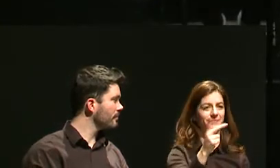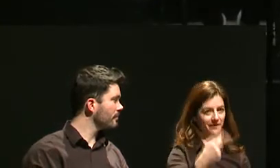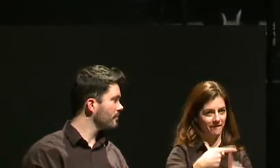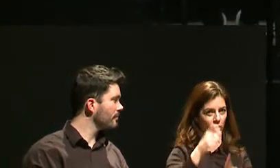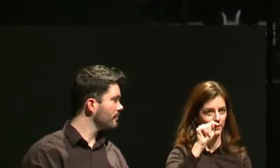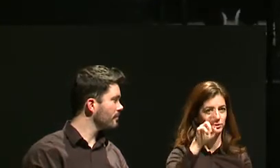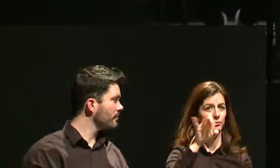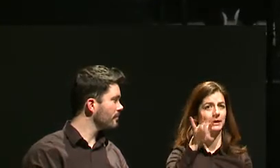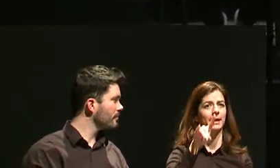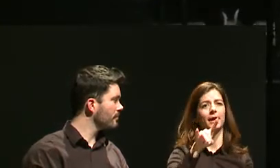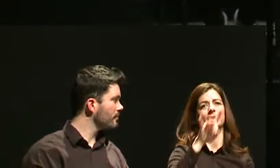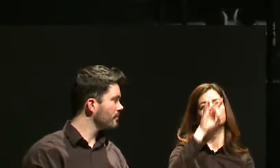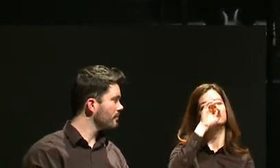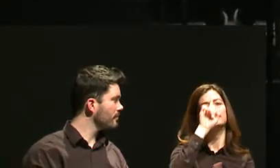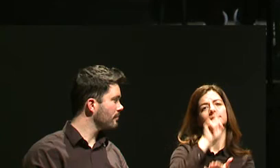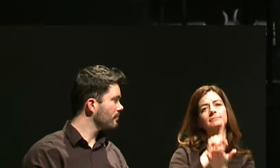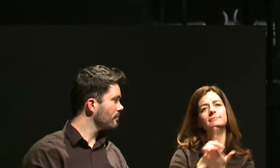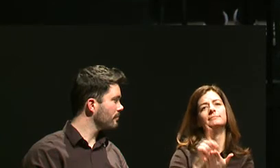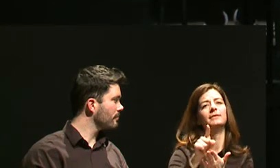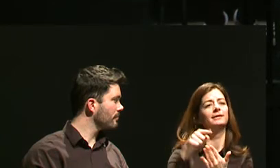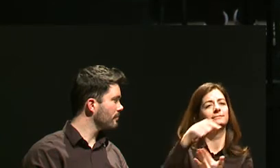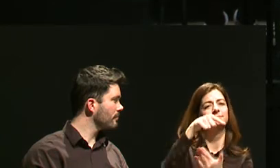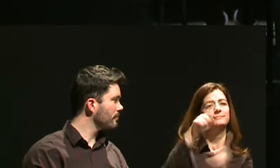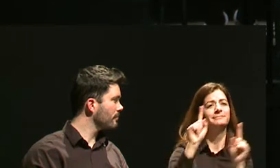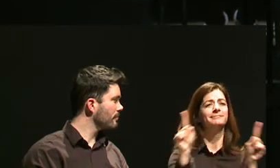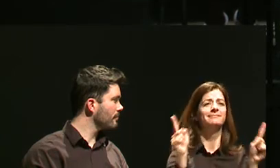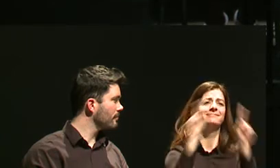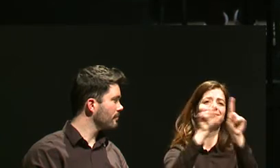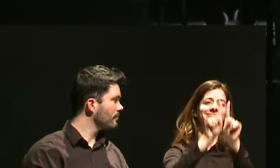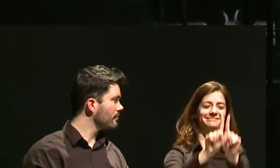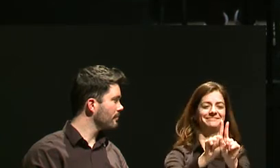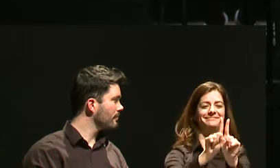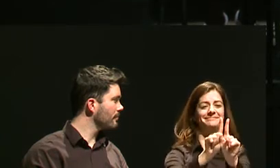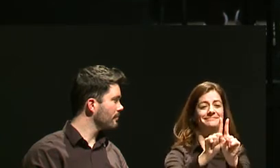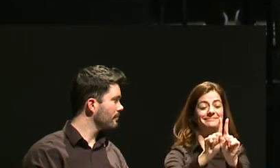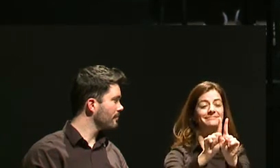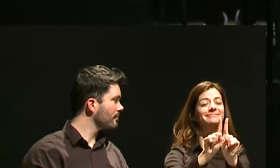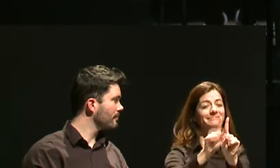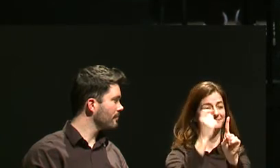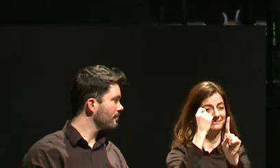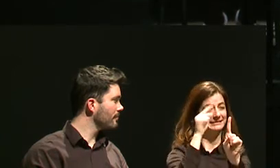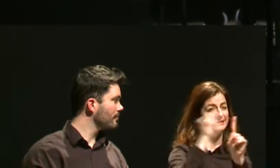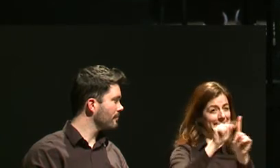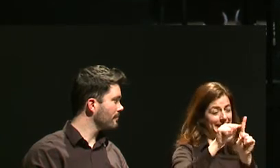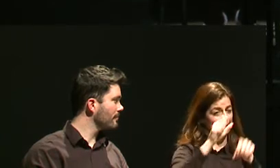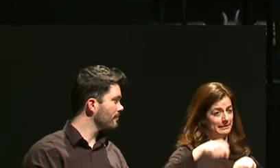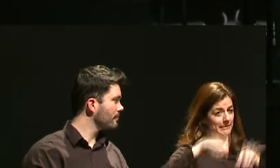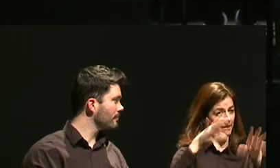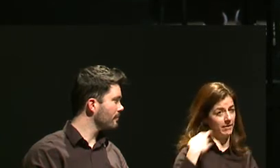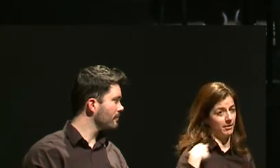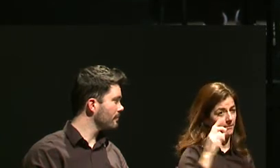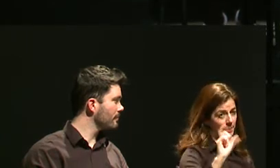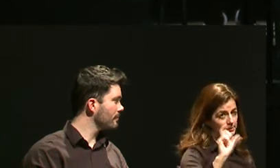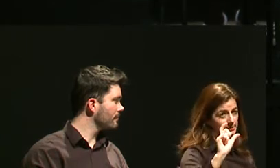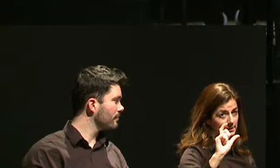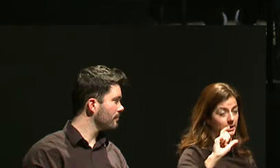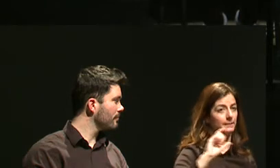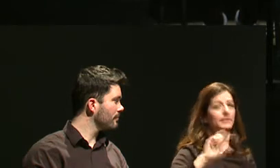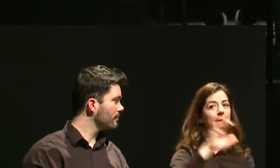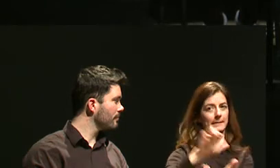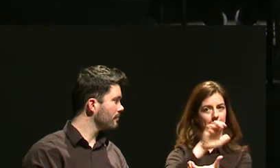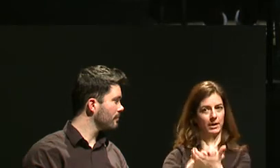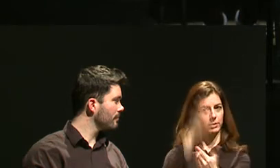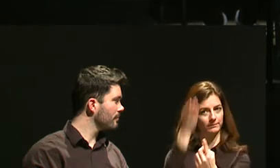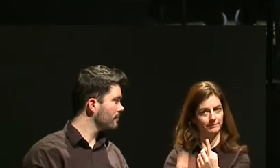It is love at first sight. Shahid and Florence, Florence and Shahid. He will give up his Muslim faith to marry Florence, who